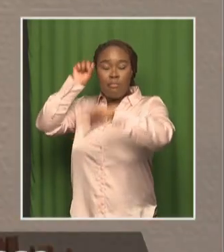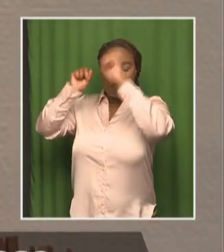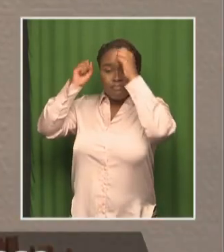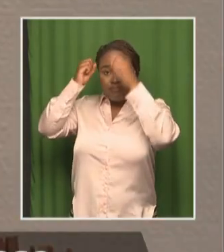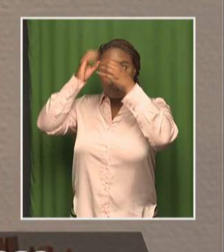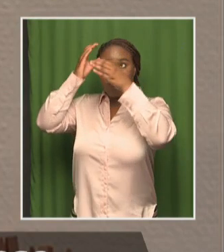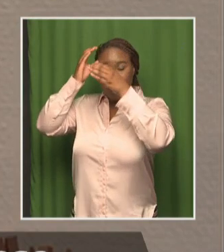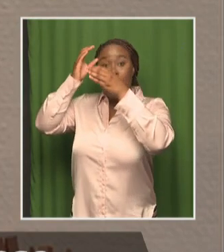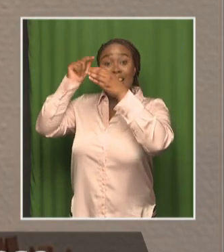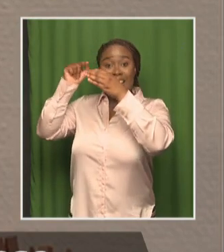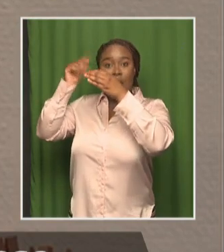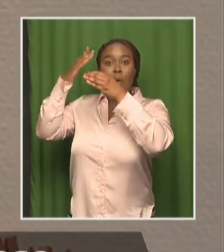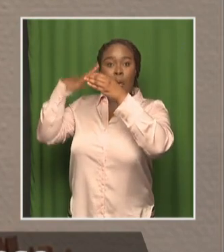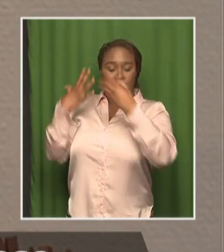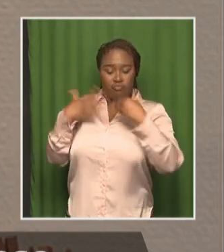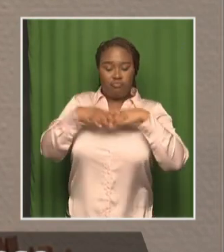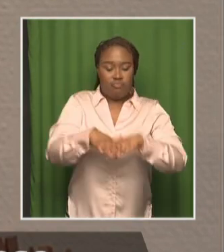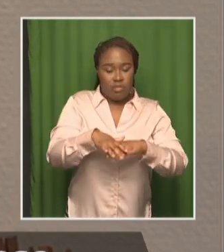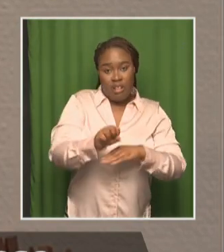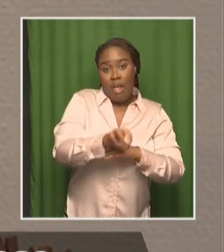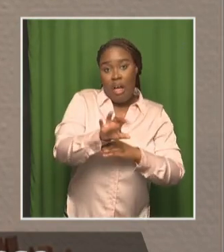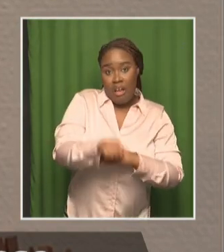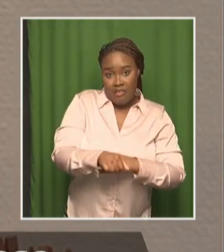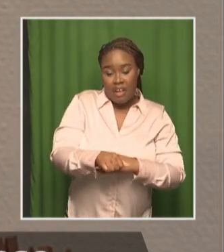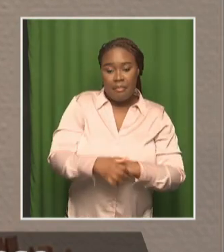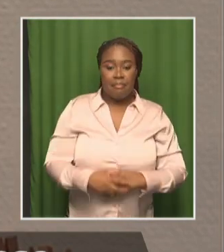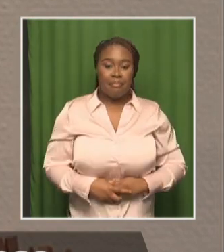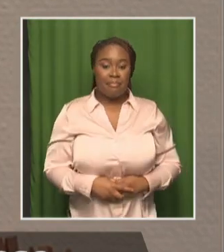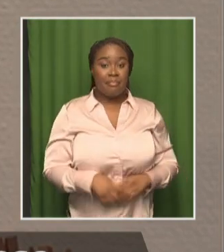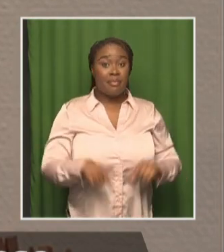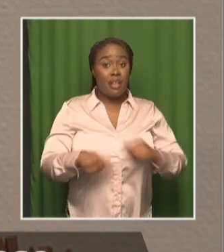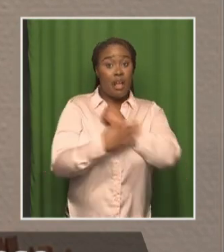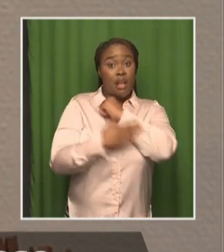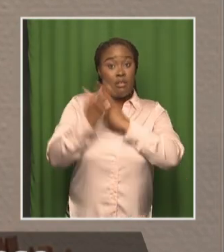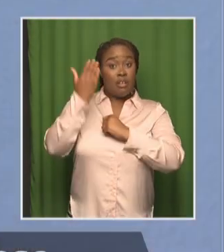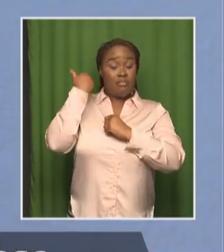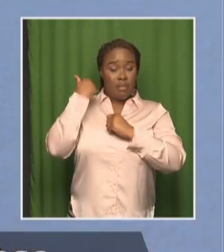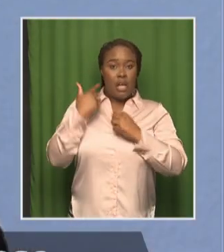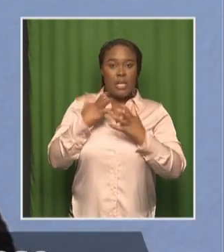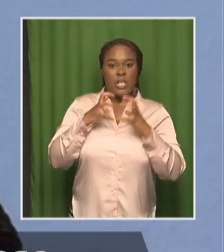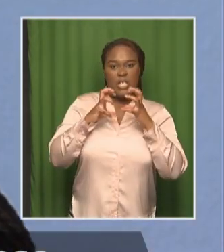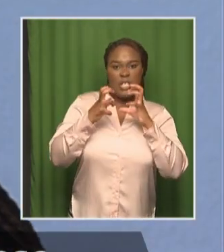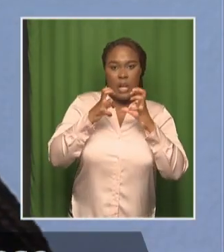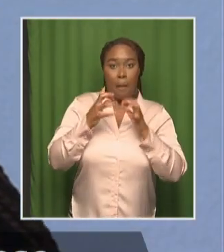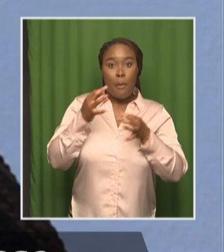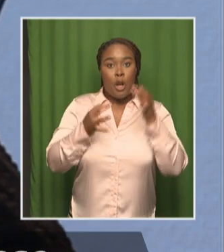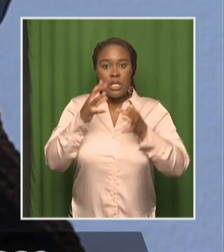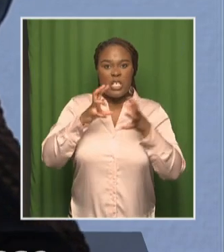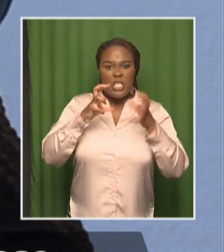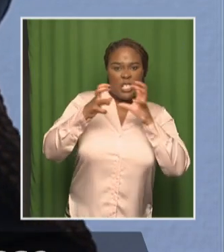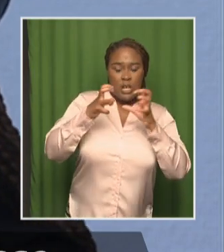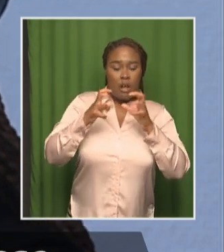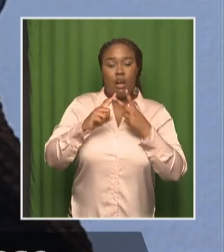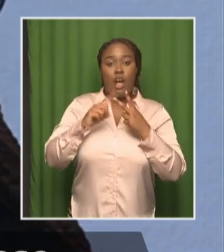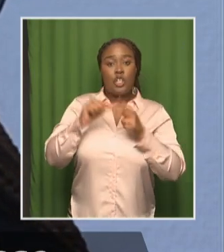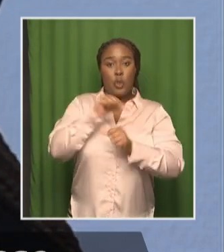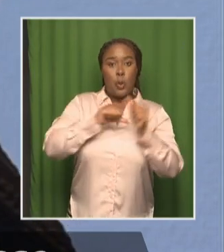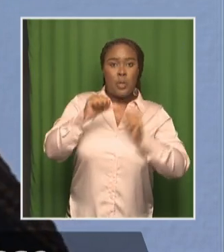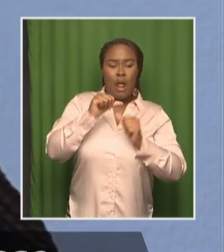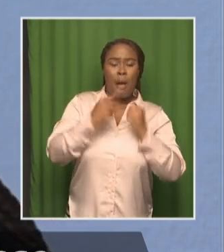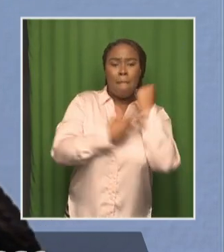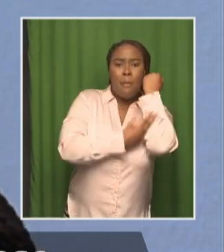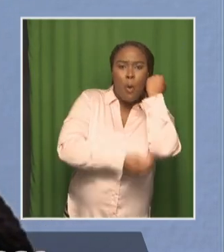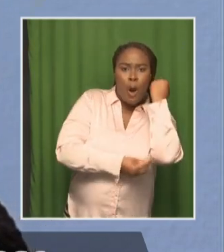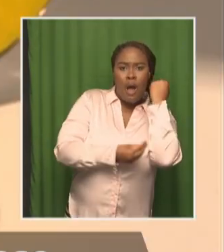connection. In a country with a history of political turmoil and social inequality, art